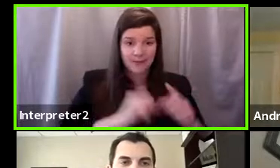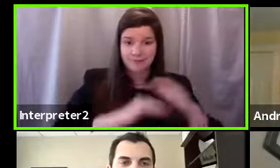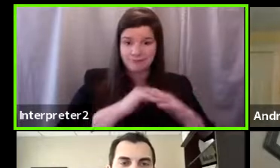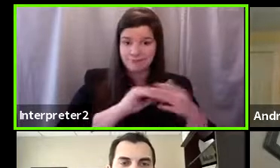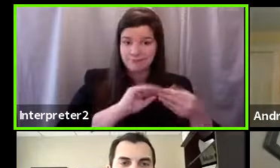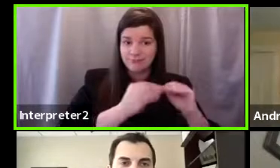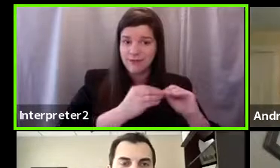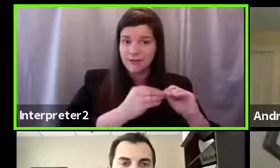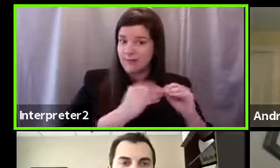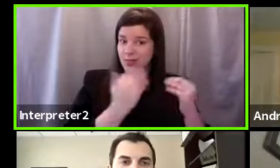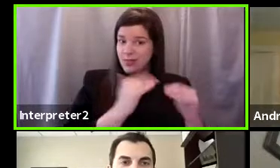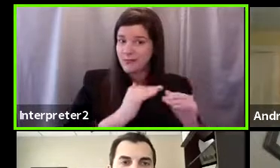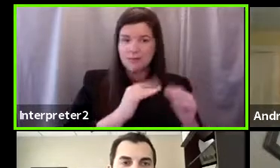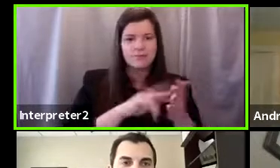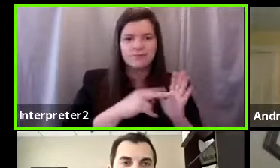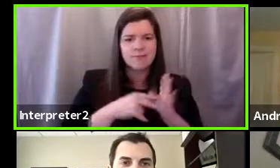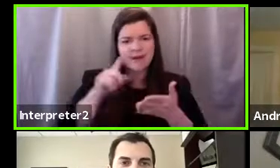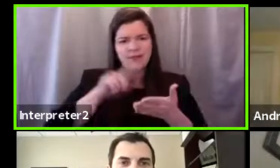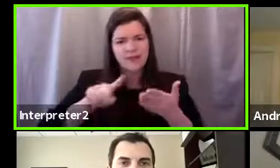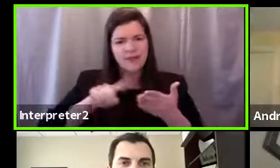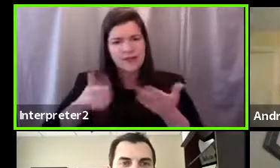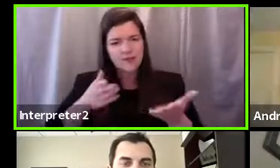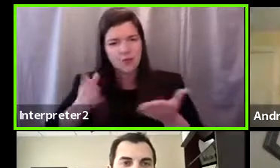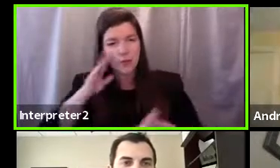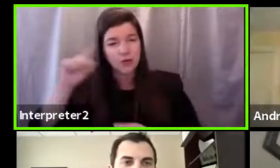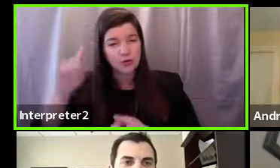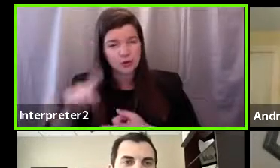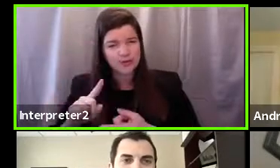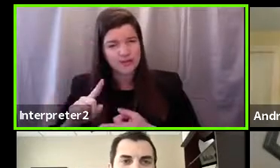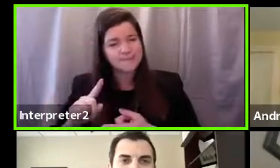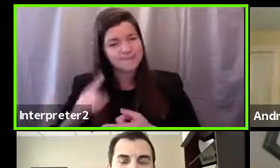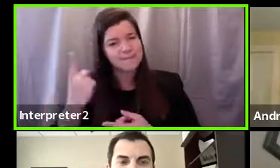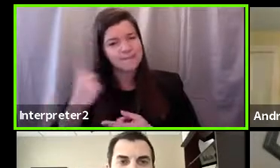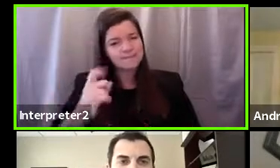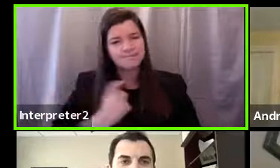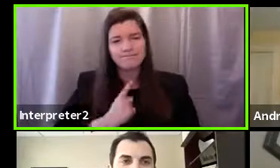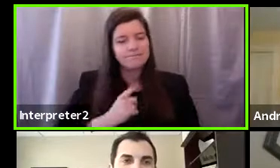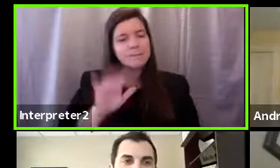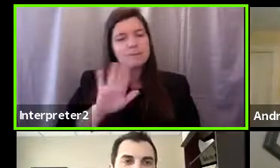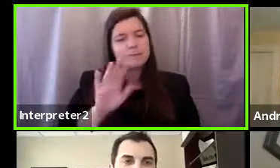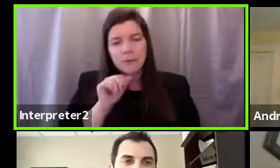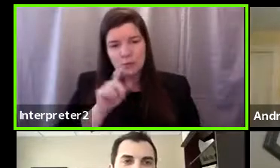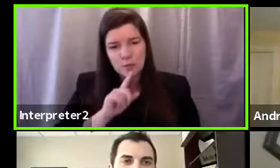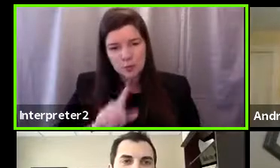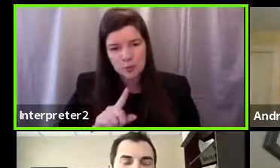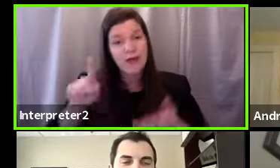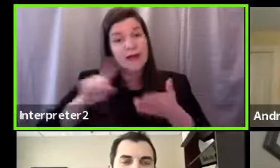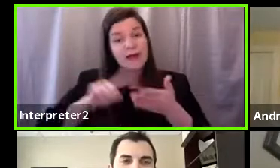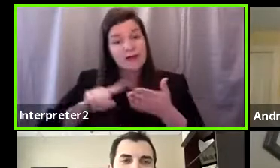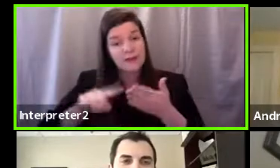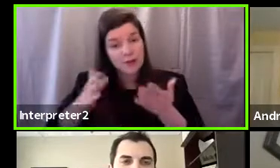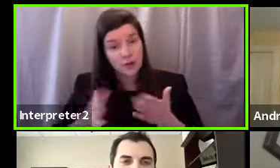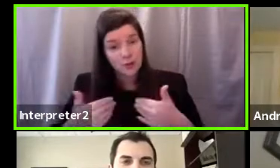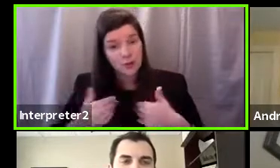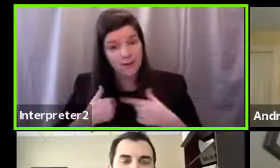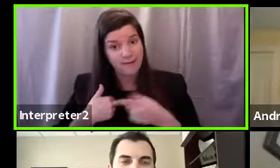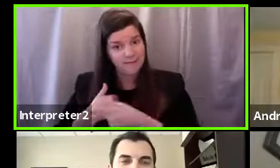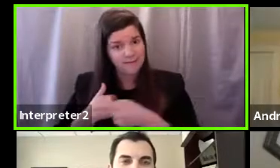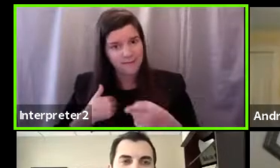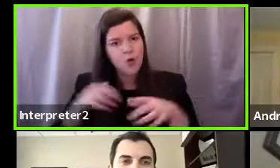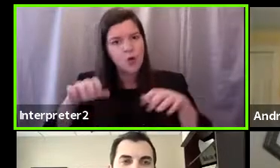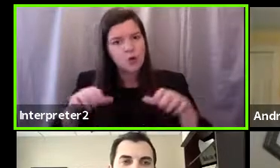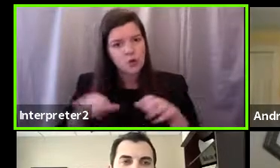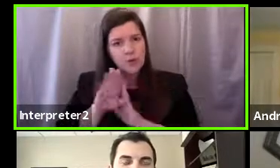need for investigative services would be decreasing. This is in fact not the case. The investigators that we have perform background checks